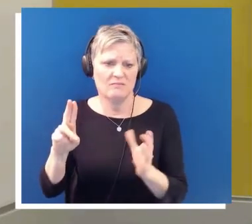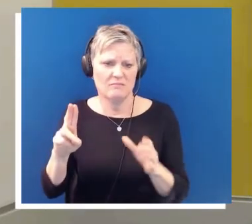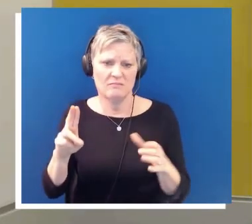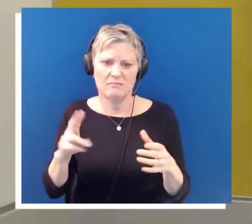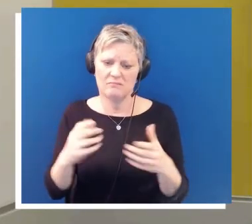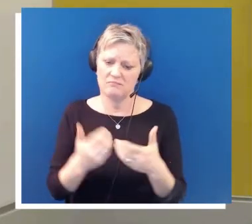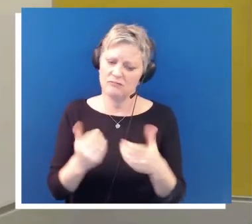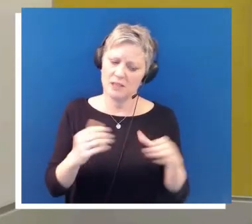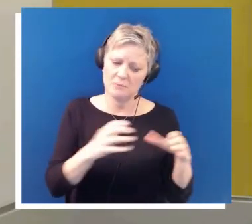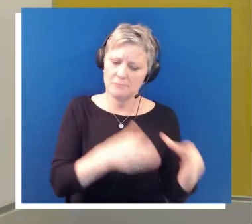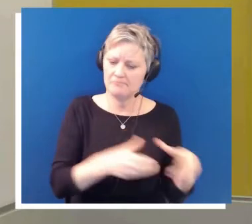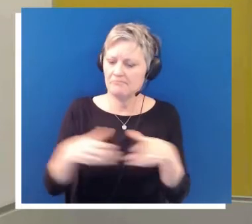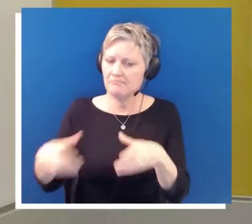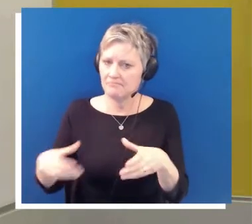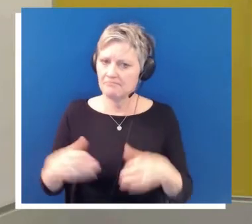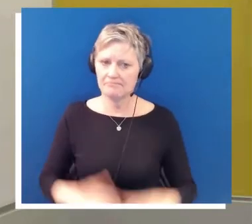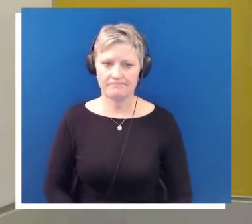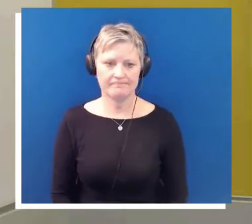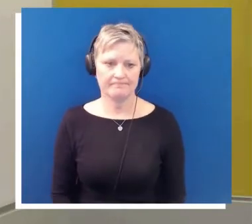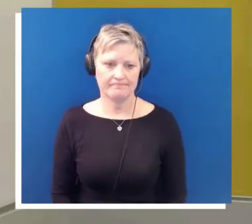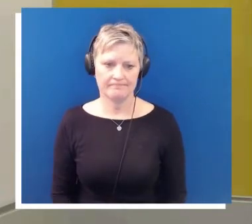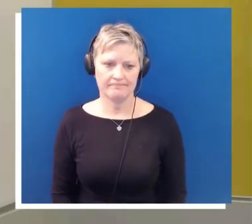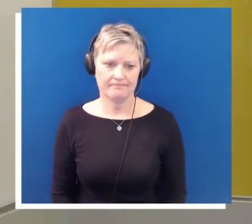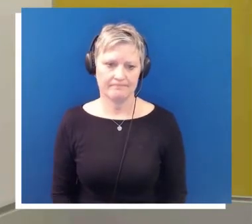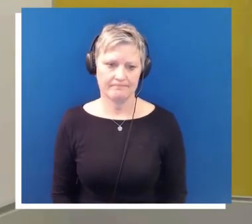Put that right in there like